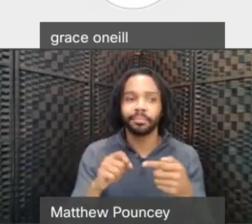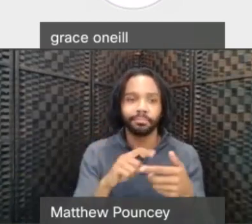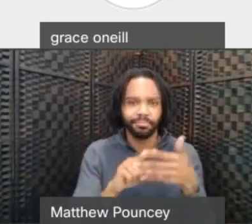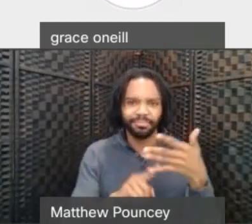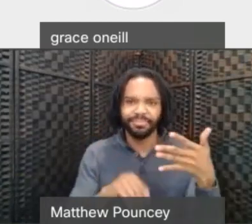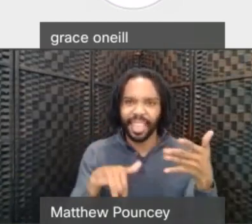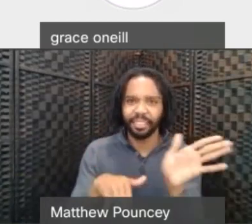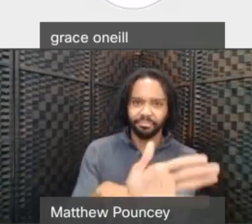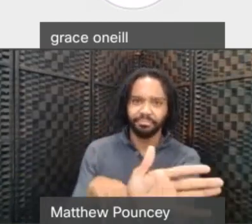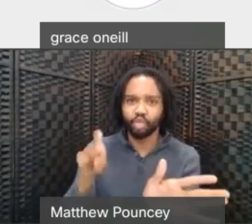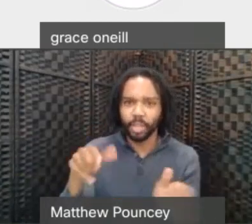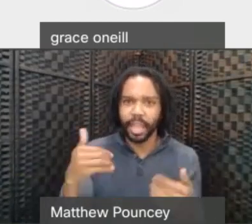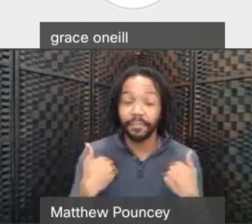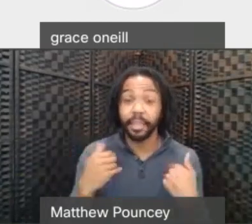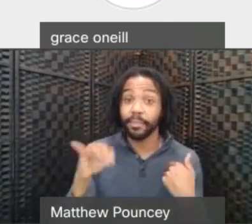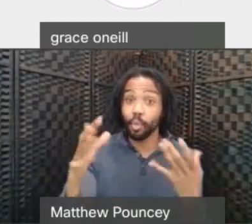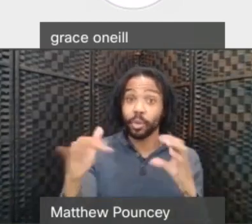me at